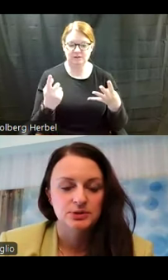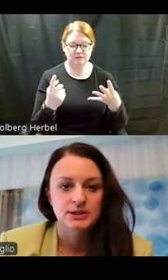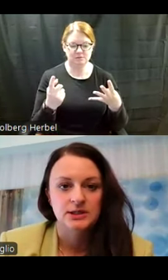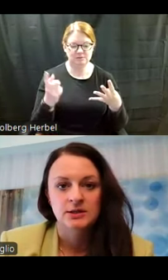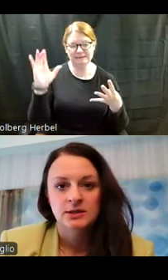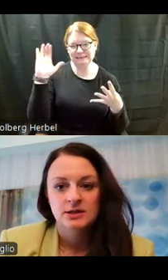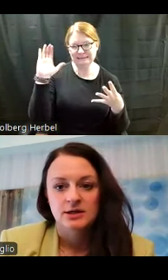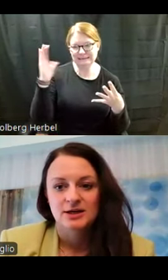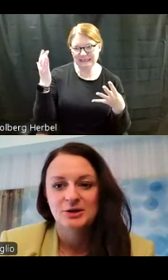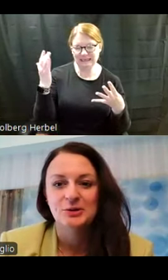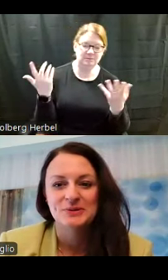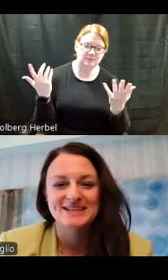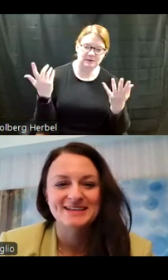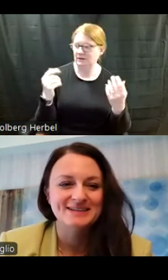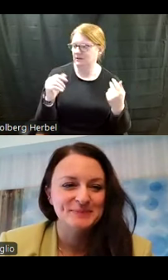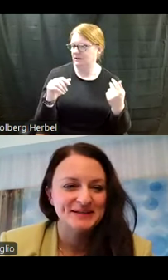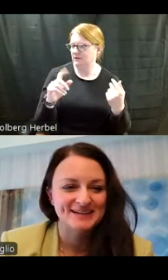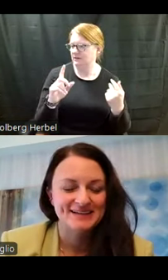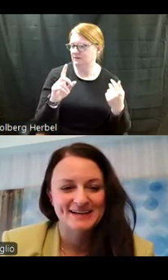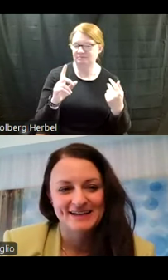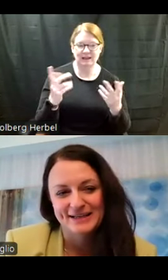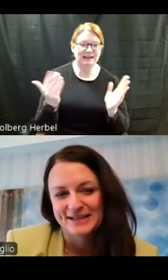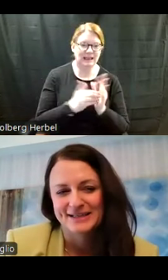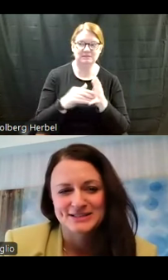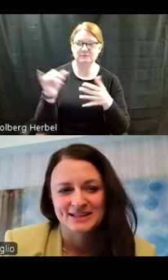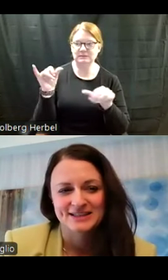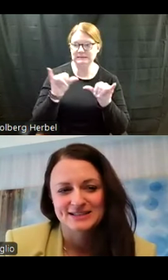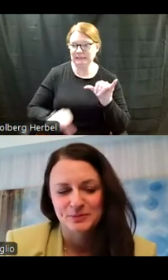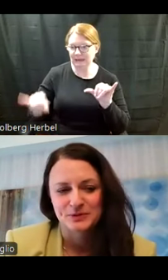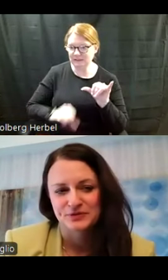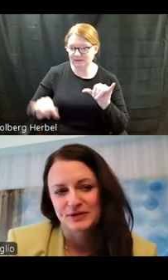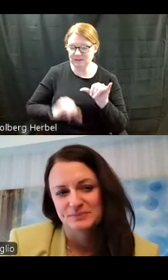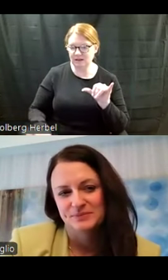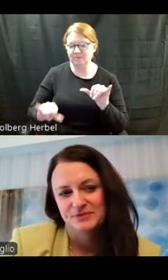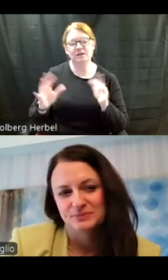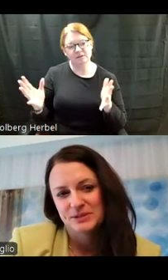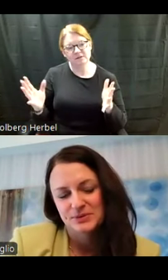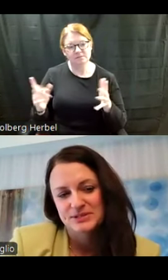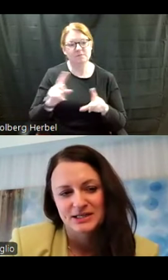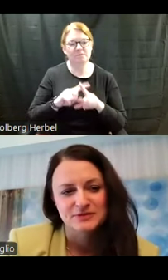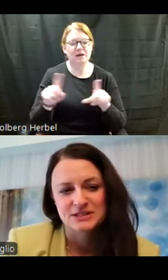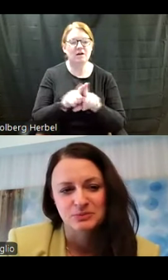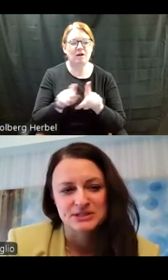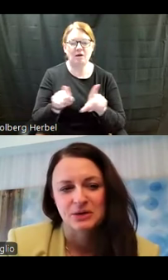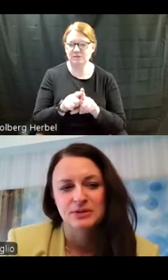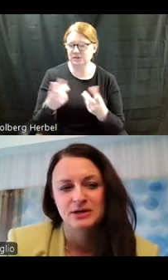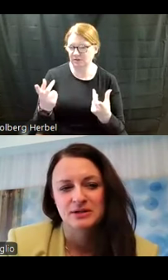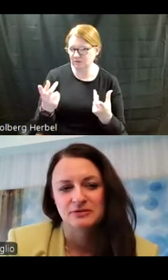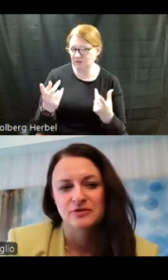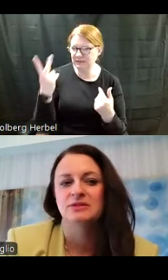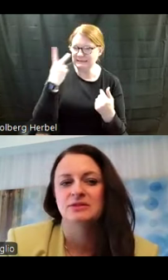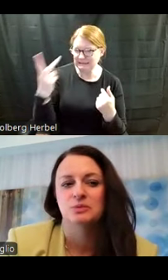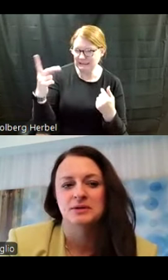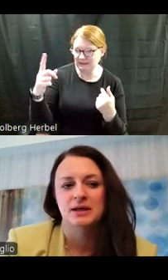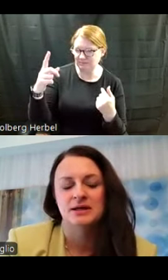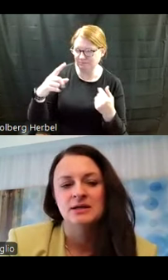seem pretty redundant, but I think it's important for people to kind of see what's out there and then